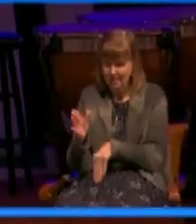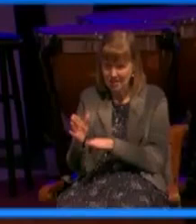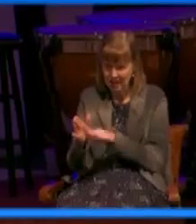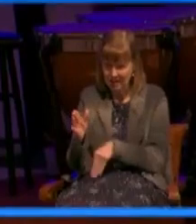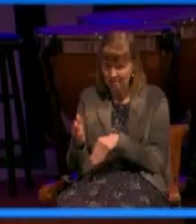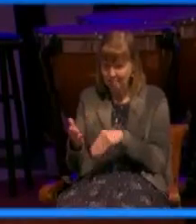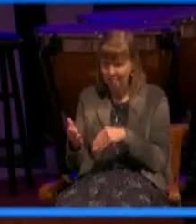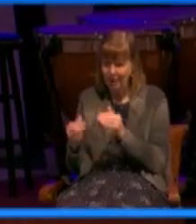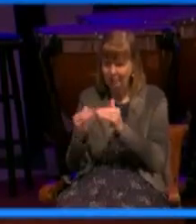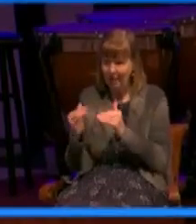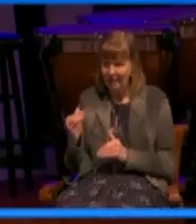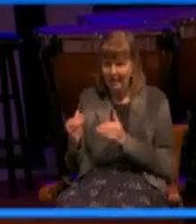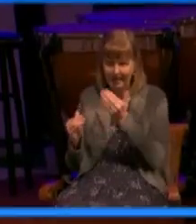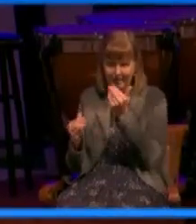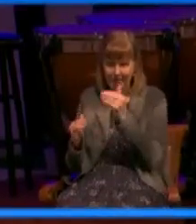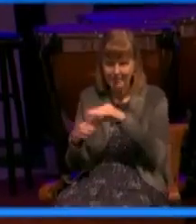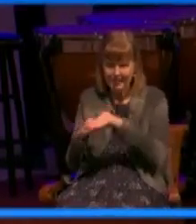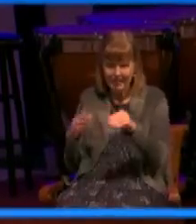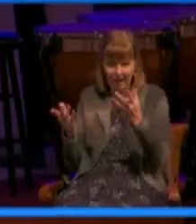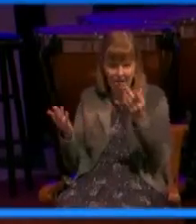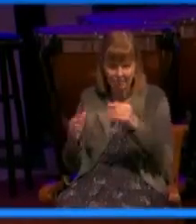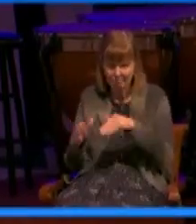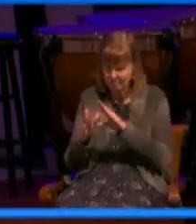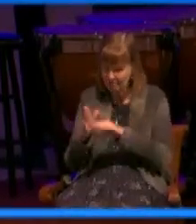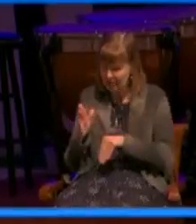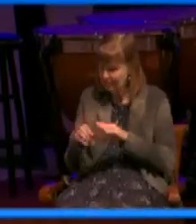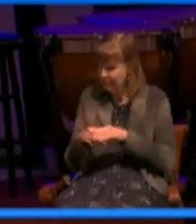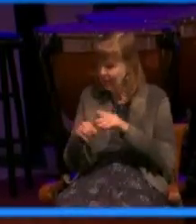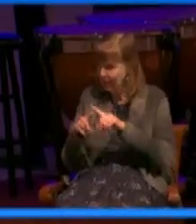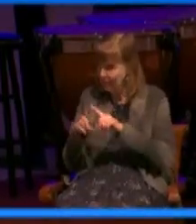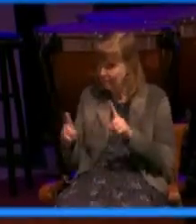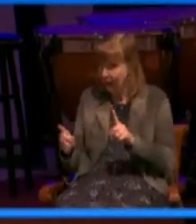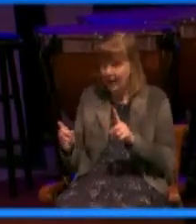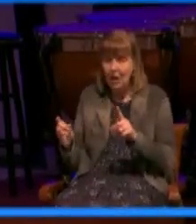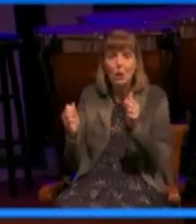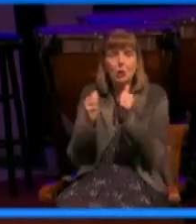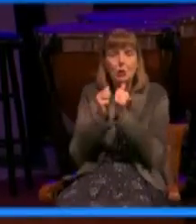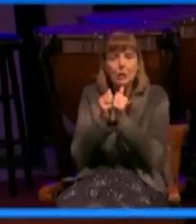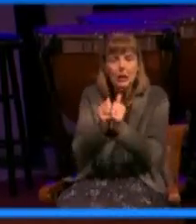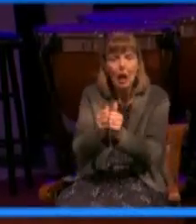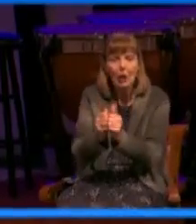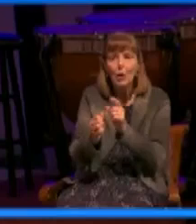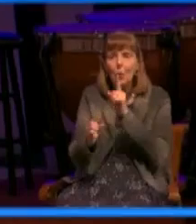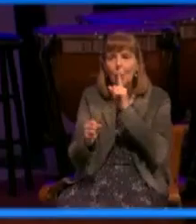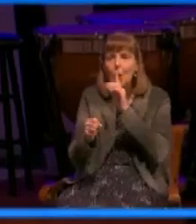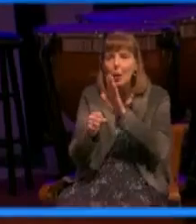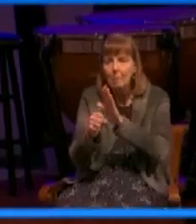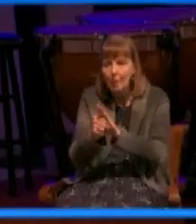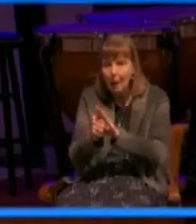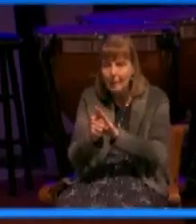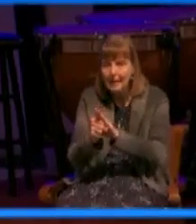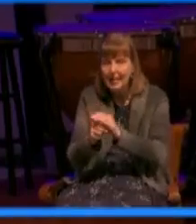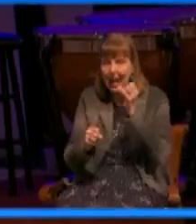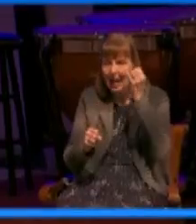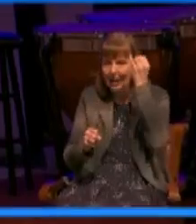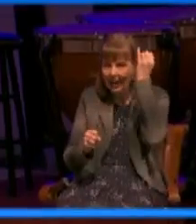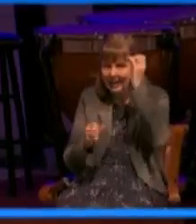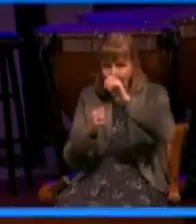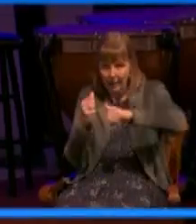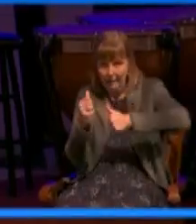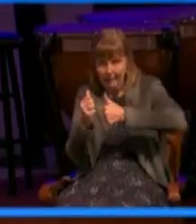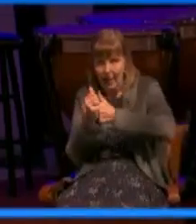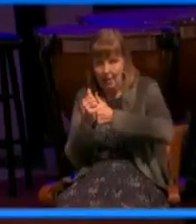the symbolism, with the promise, with the idea of what's behind the ring, there is